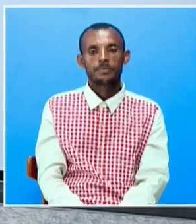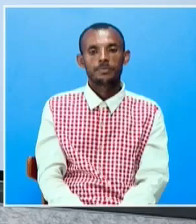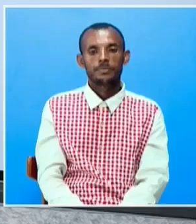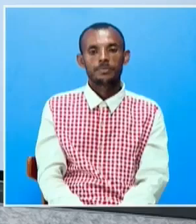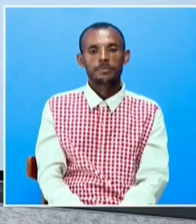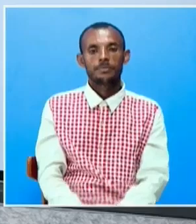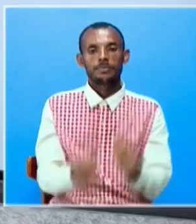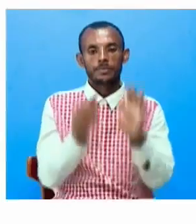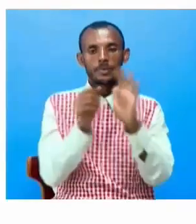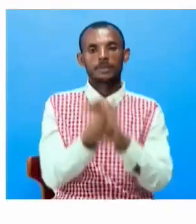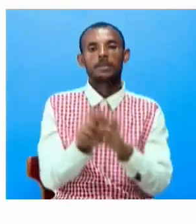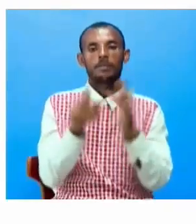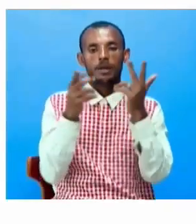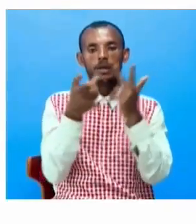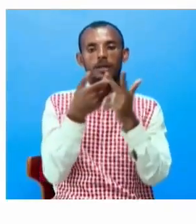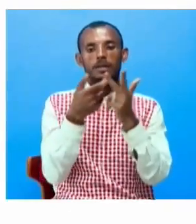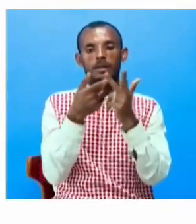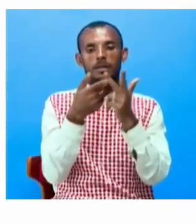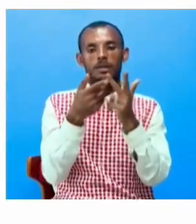Example 3.